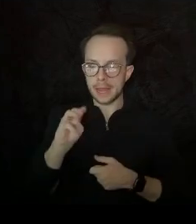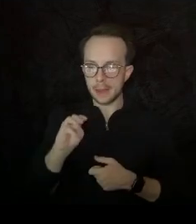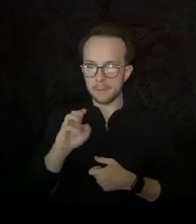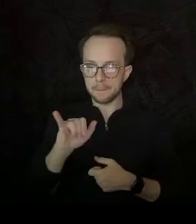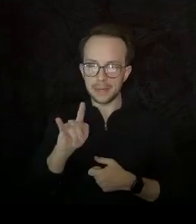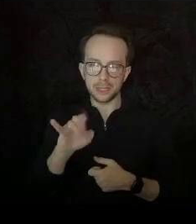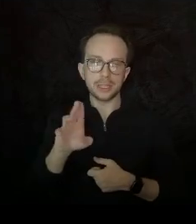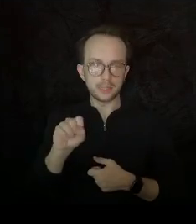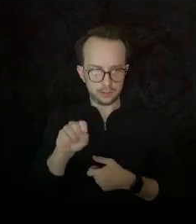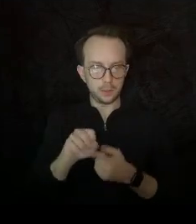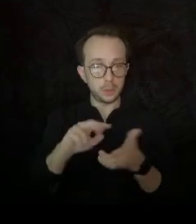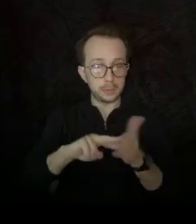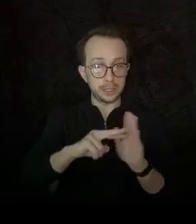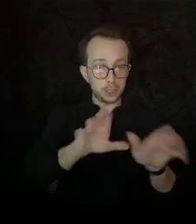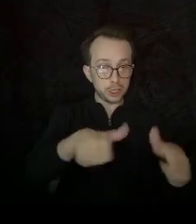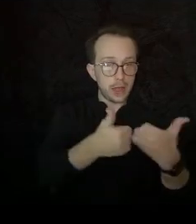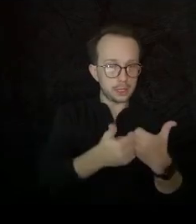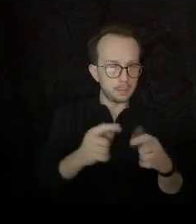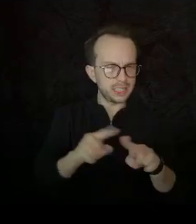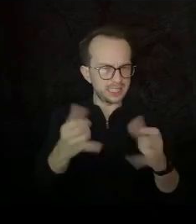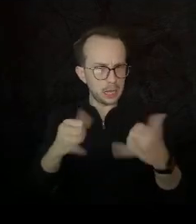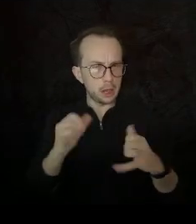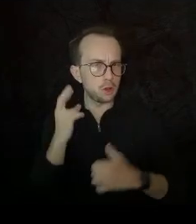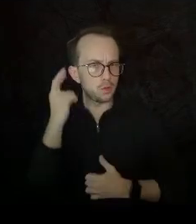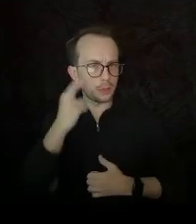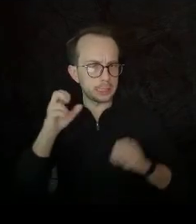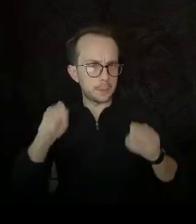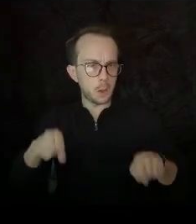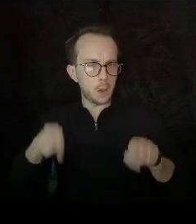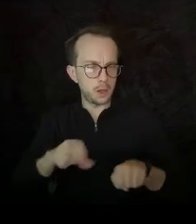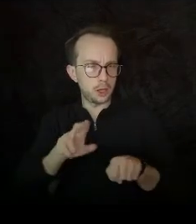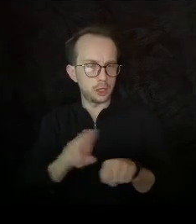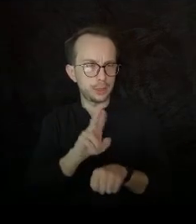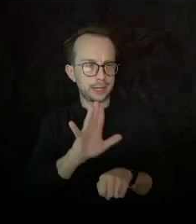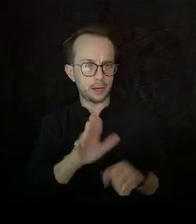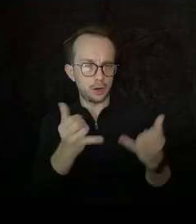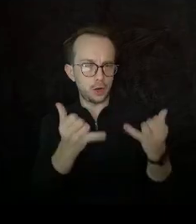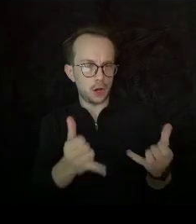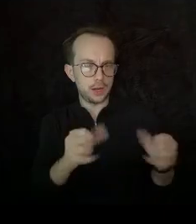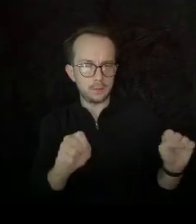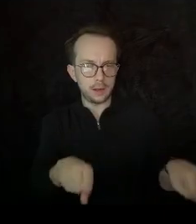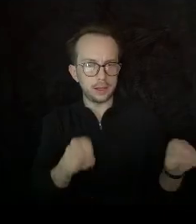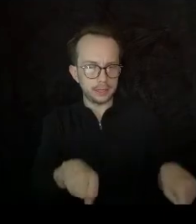achievable based on the child's current abilities and potential for growth.